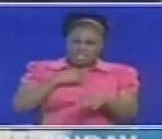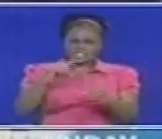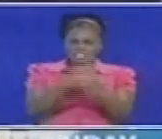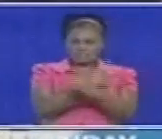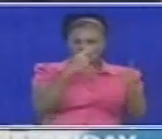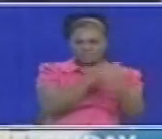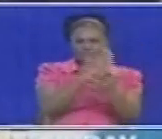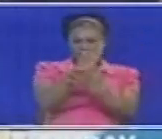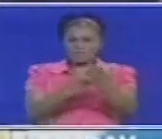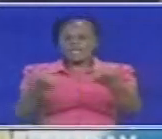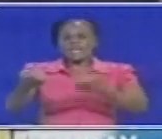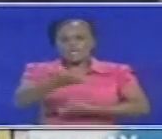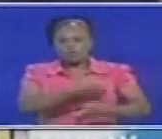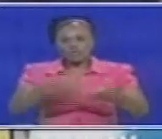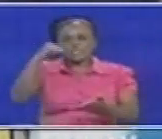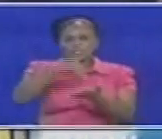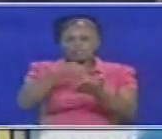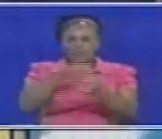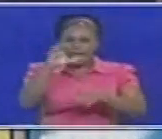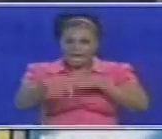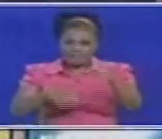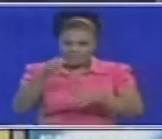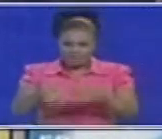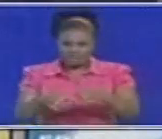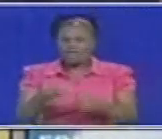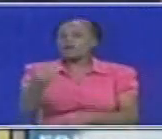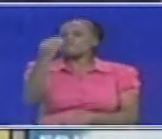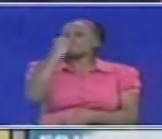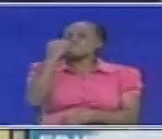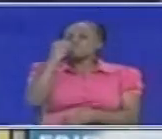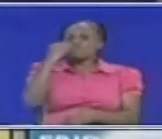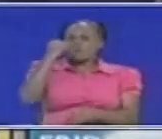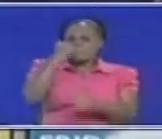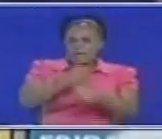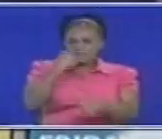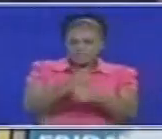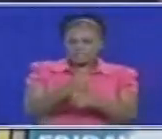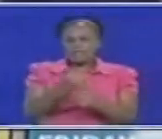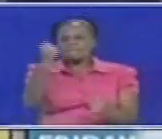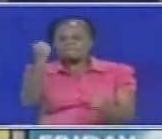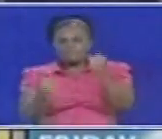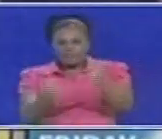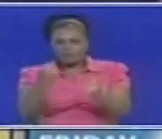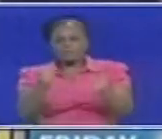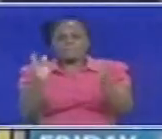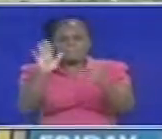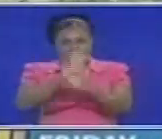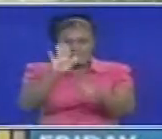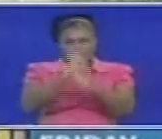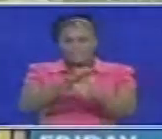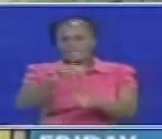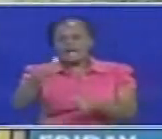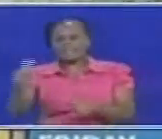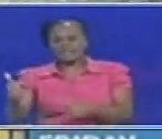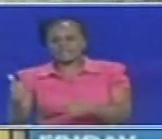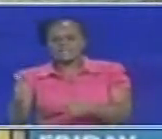sectors of the economy, including agriculture, food and beverage manufacturing, motor vehicle, and many more. The